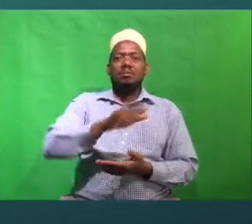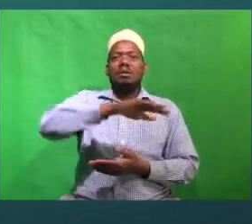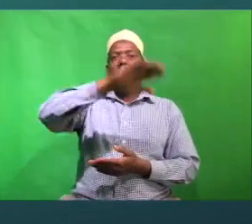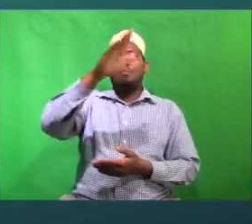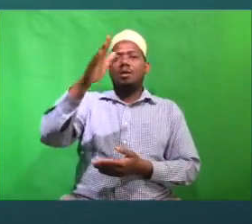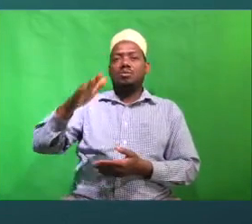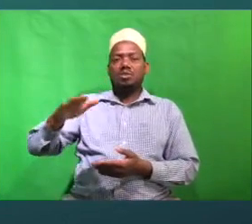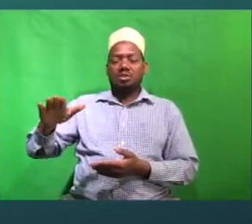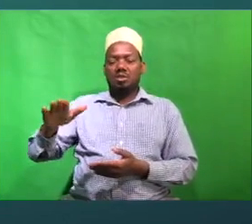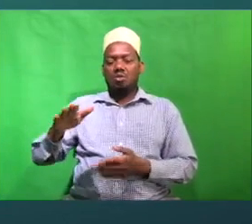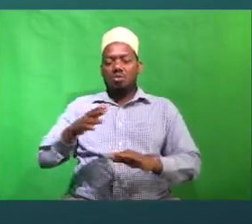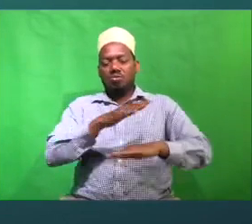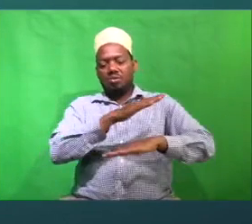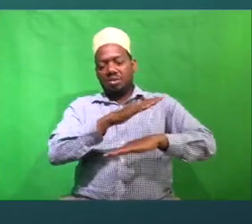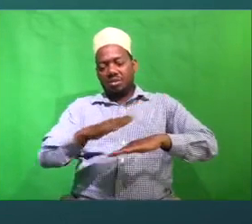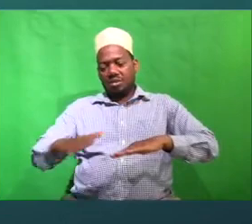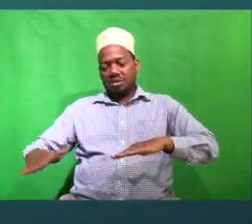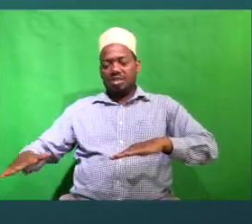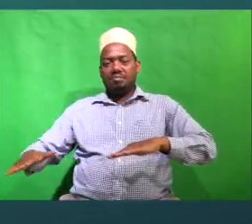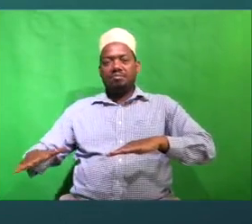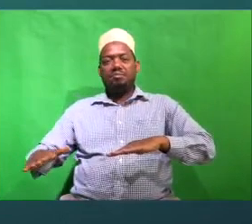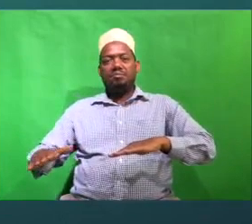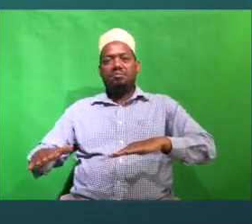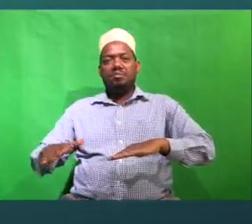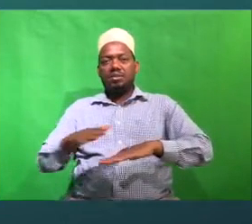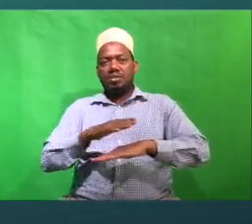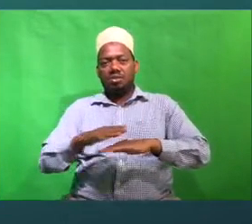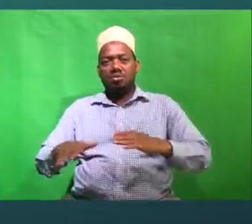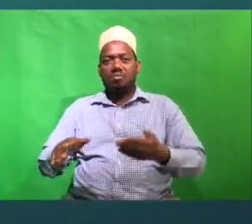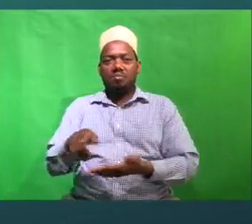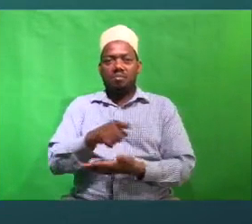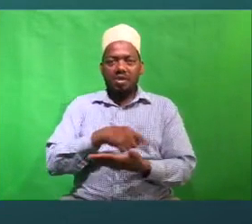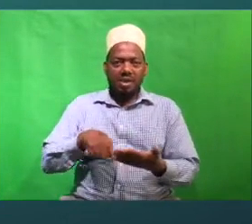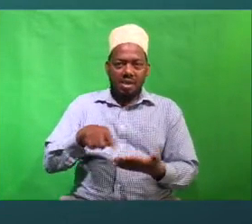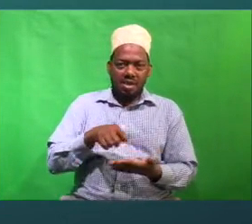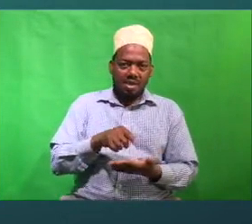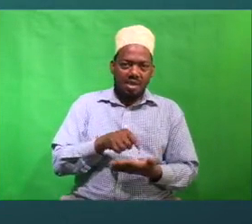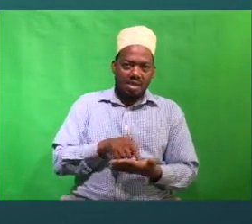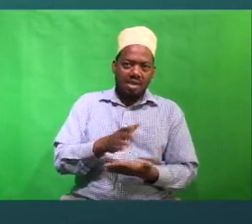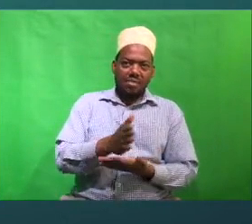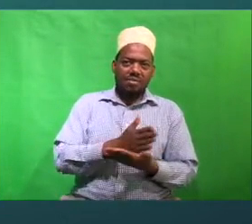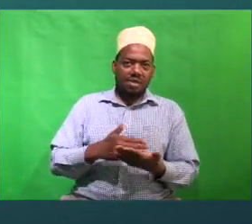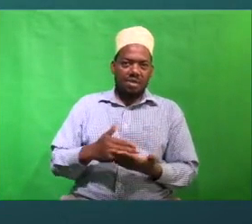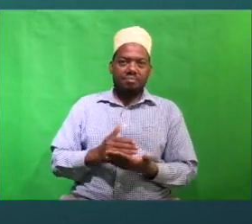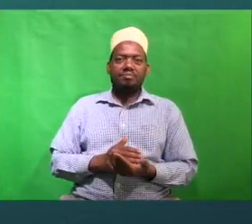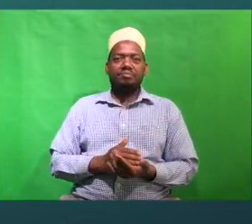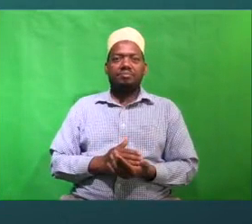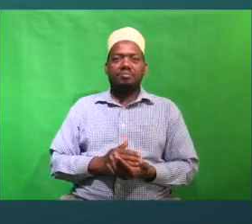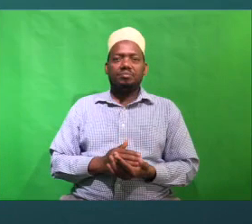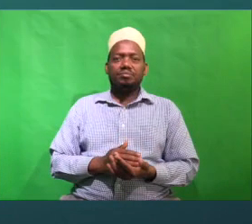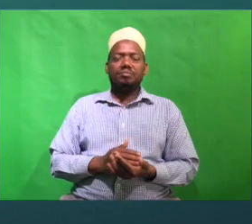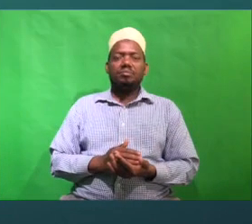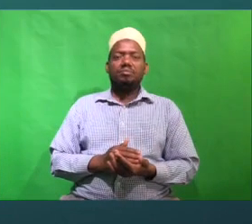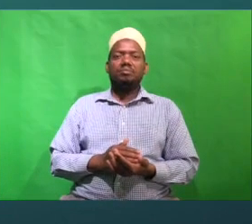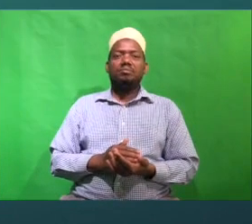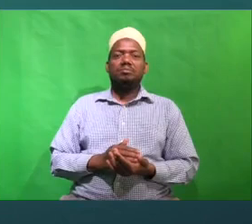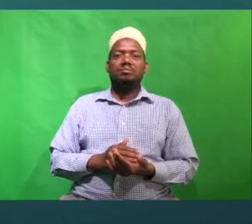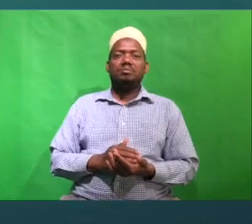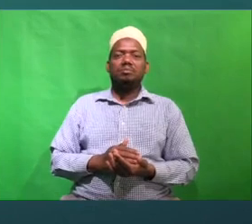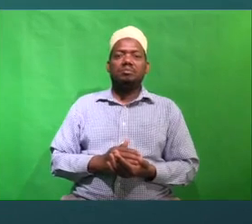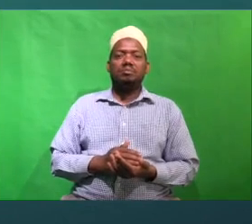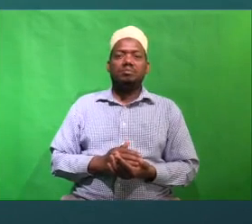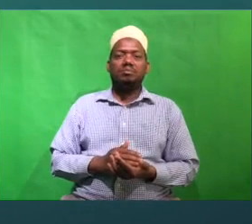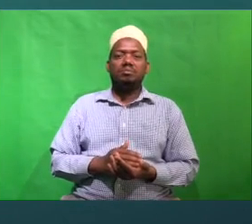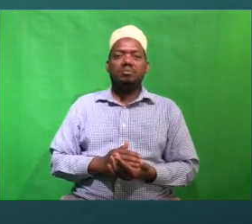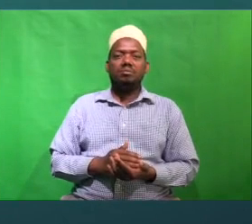Mountain or steep slope area do not attract settlement and are therefore sparsely populated.